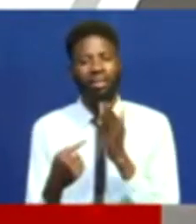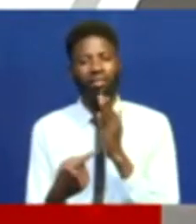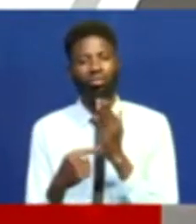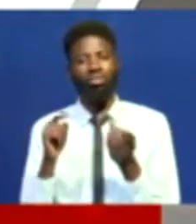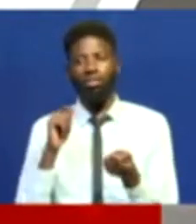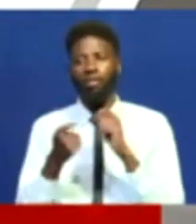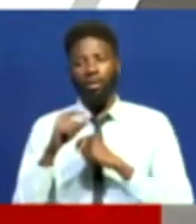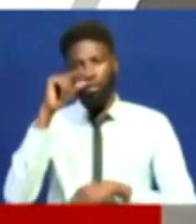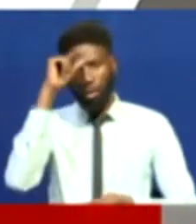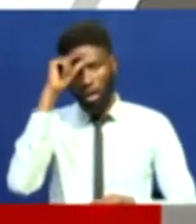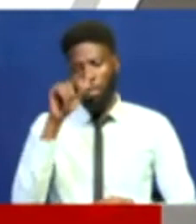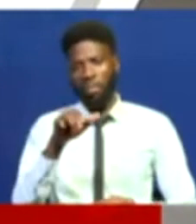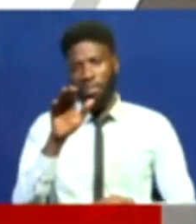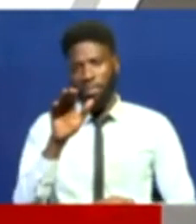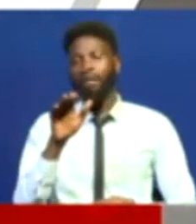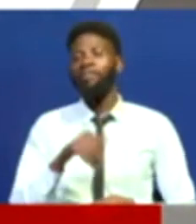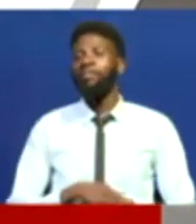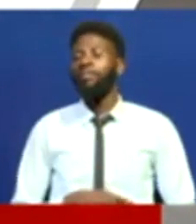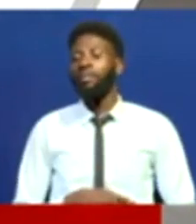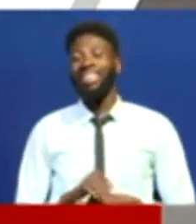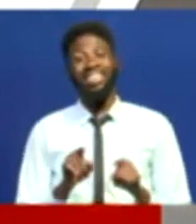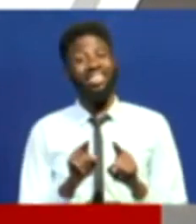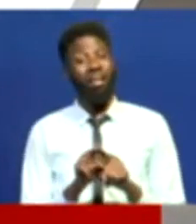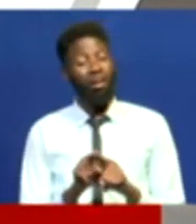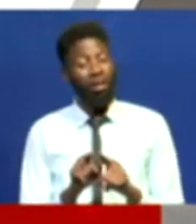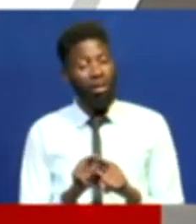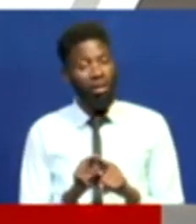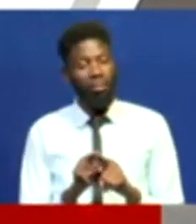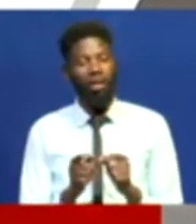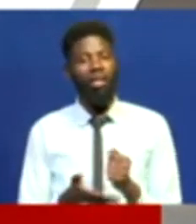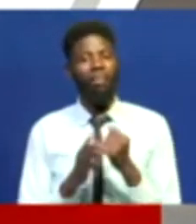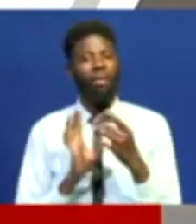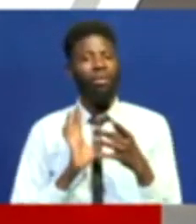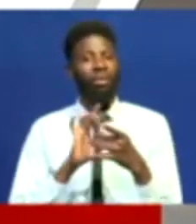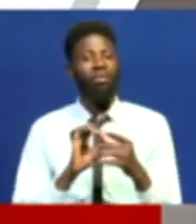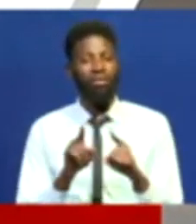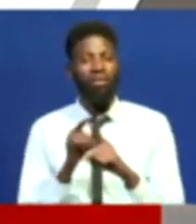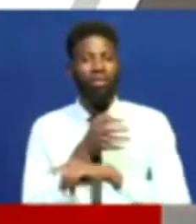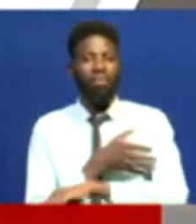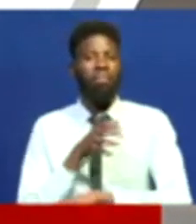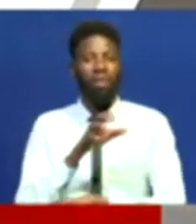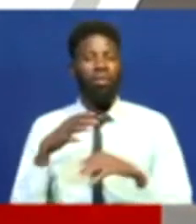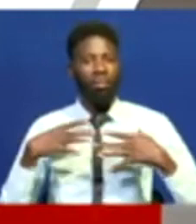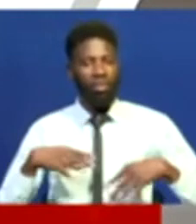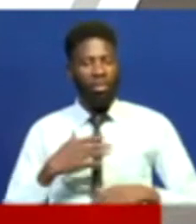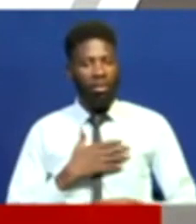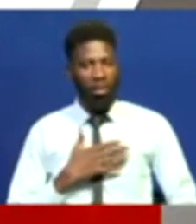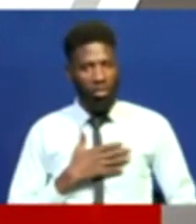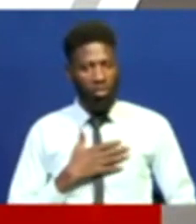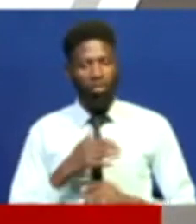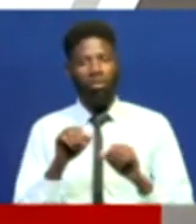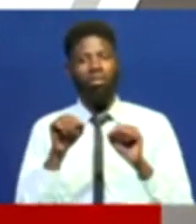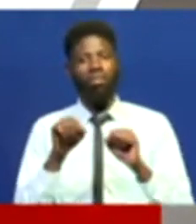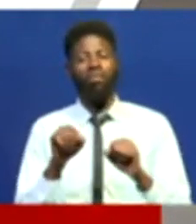for government on one hand, mm-hmm. and connects and empowers our citizens on the other hand to be able to